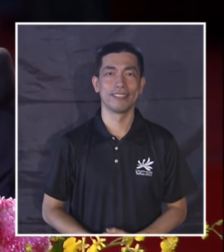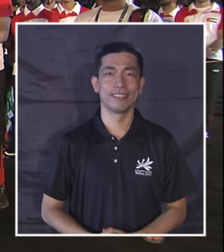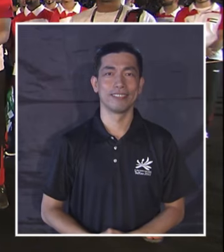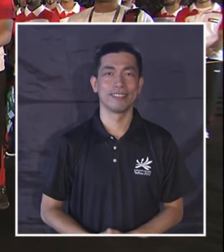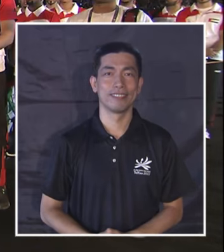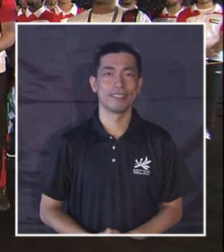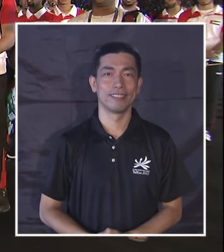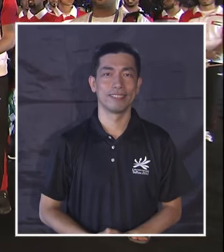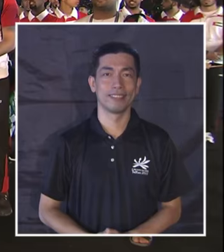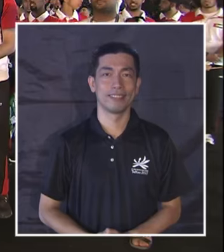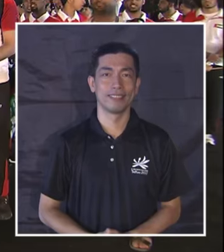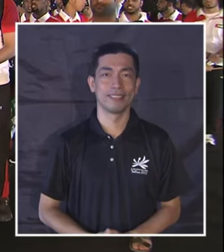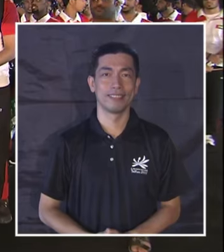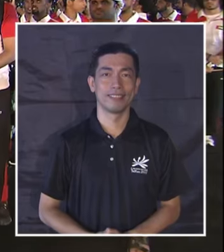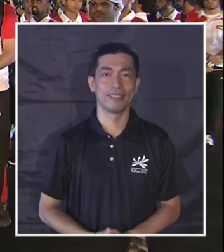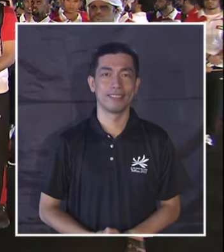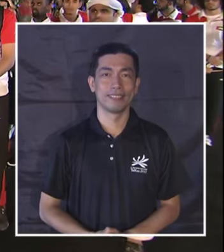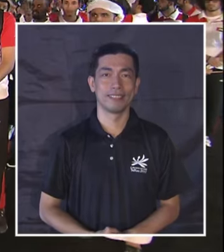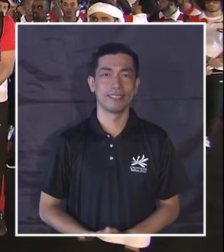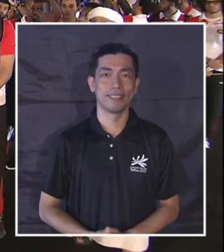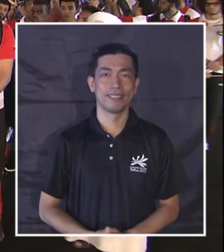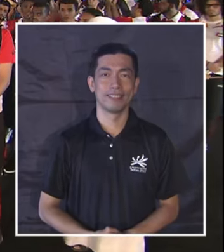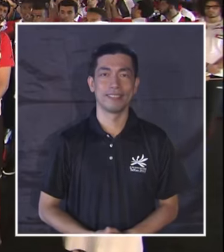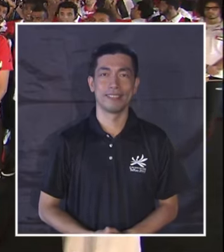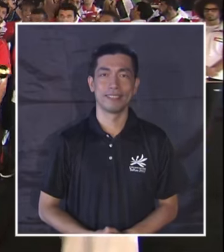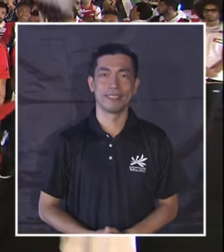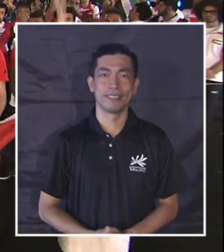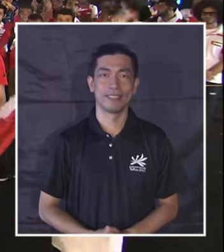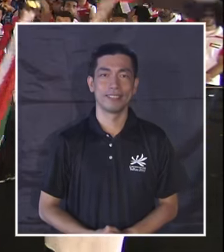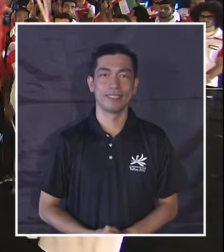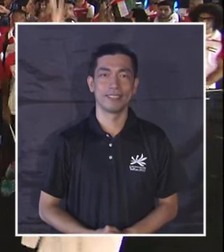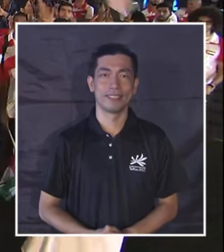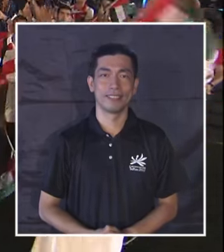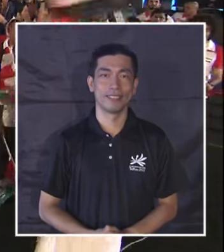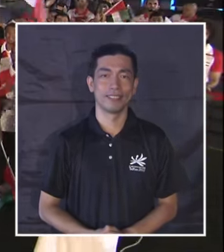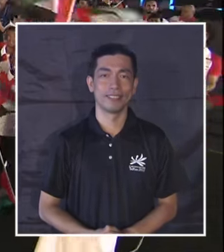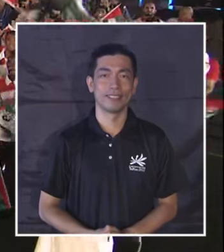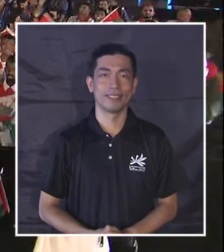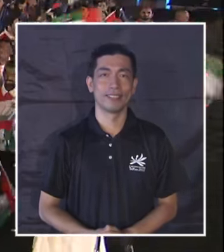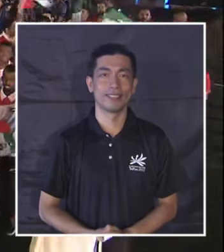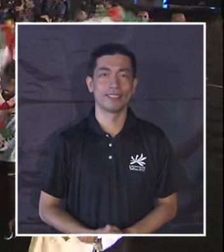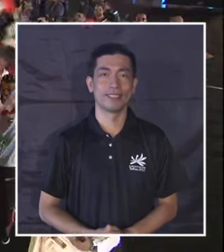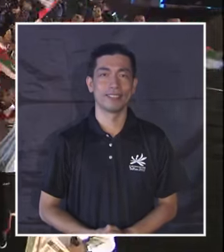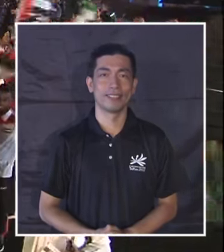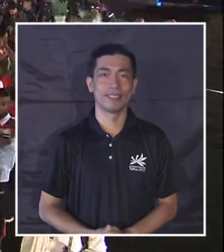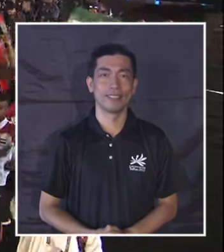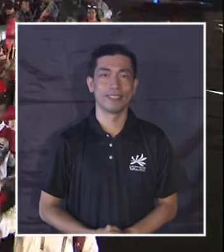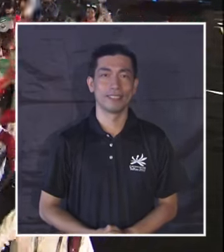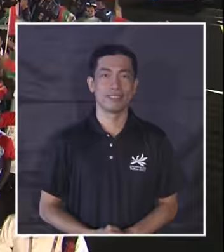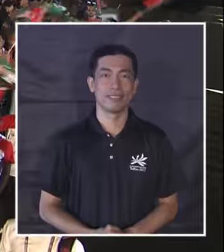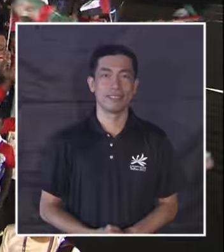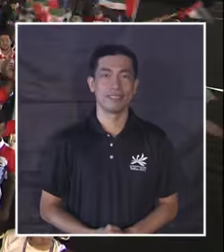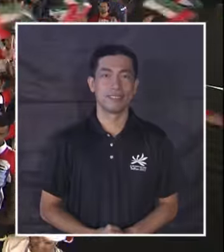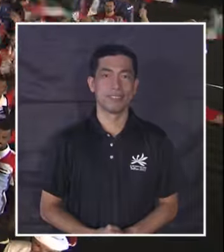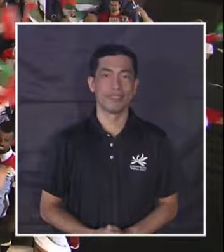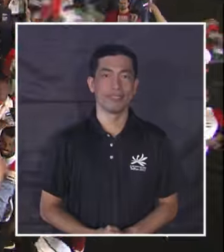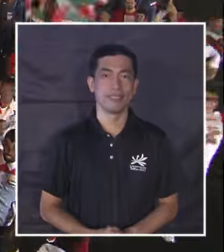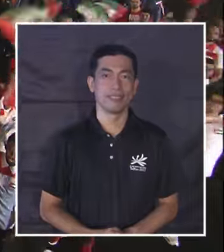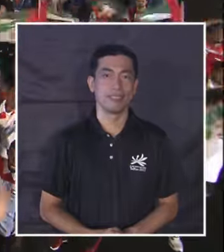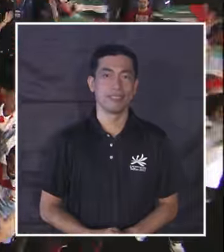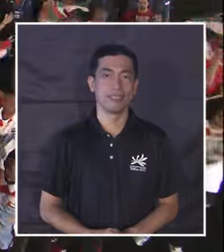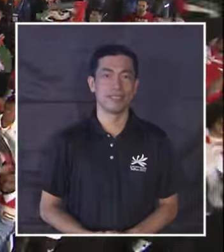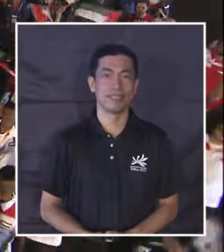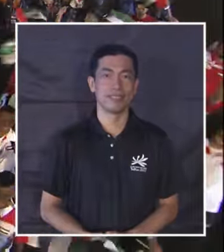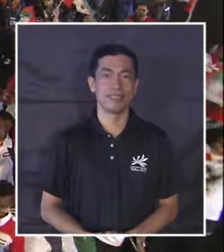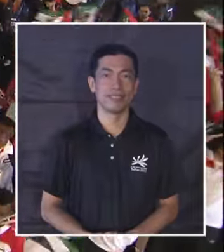In the next 8 days,We will do our very best to welcome participants from afar. We would like